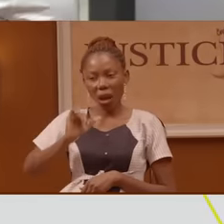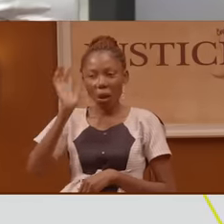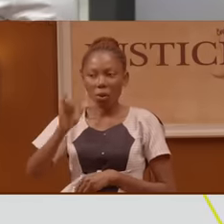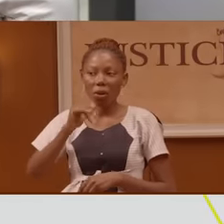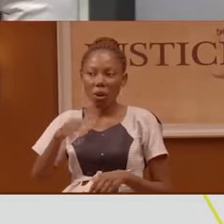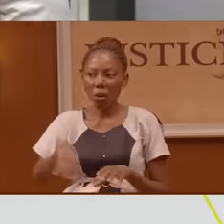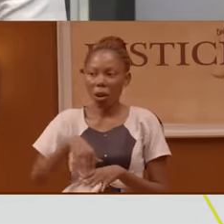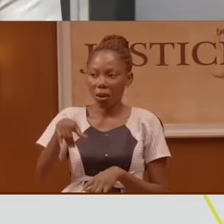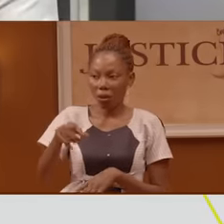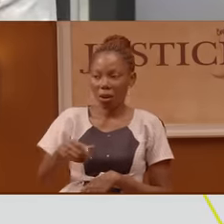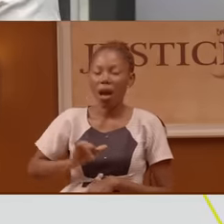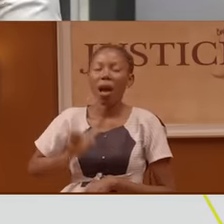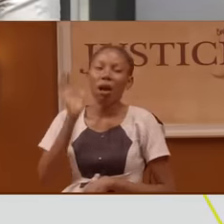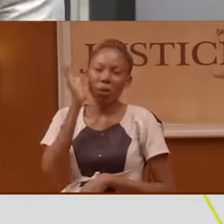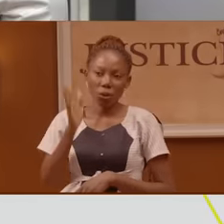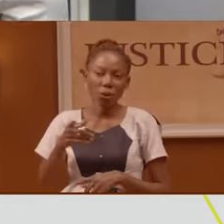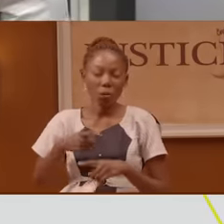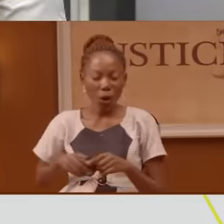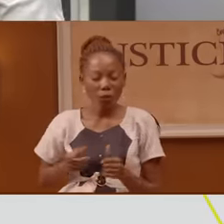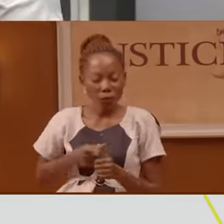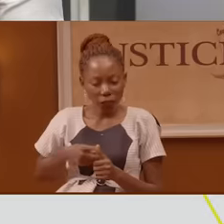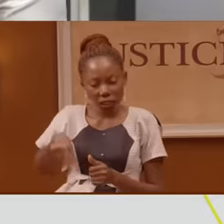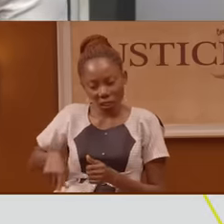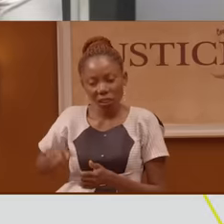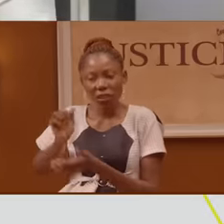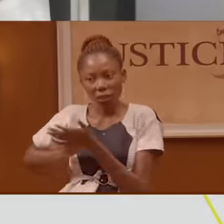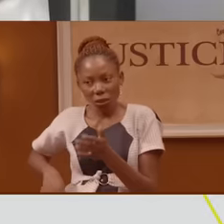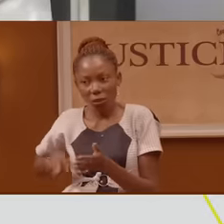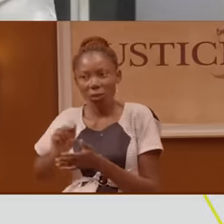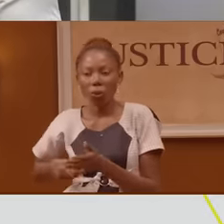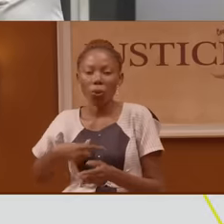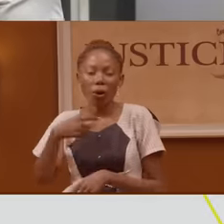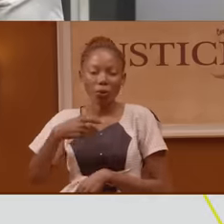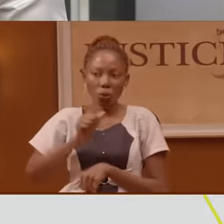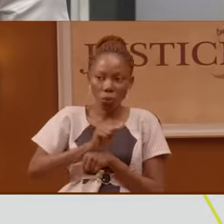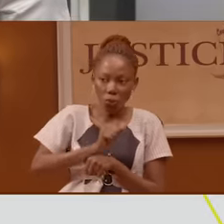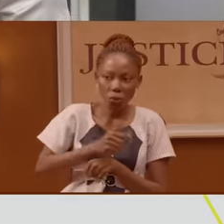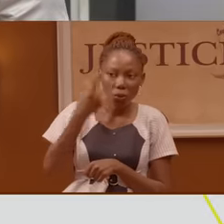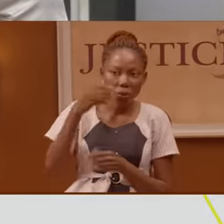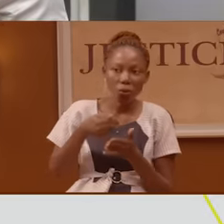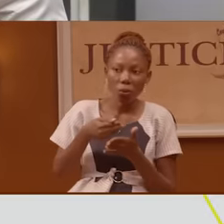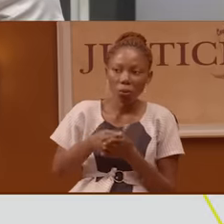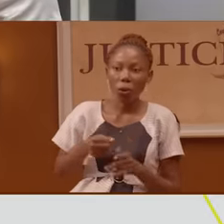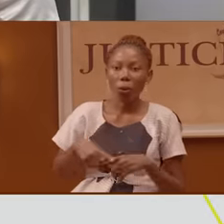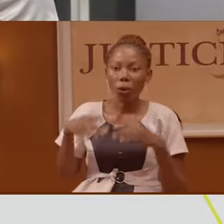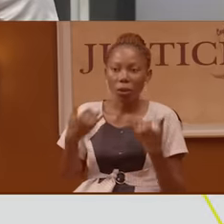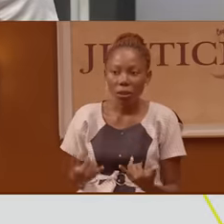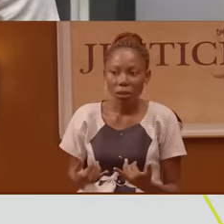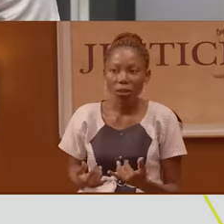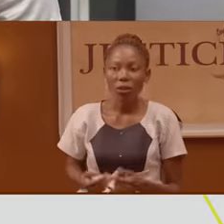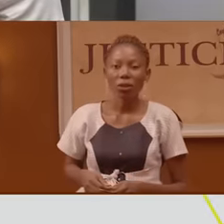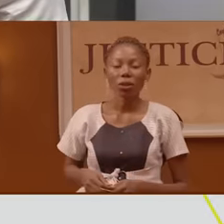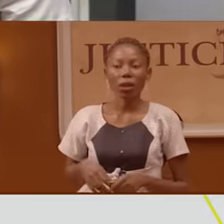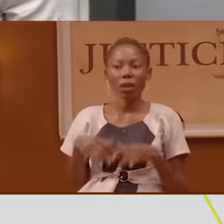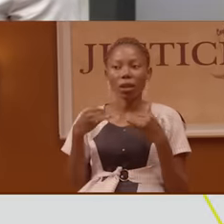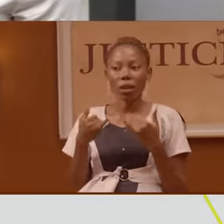going to marry you. But let's remove this one because we have to work for money. I said, yeah, we have to work for money. But this one, I'm just lucky